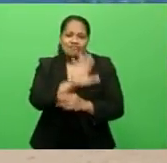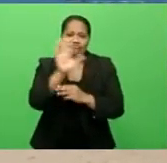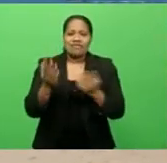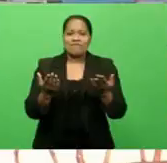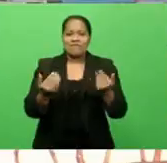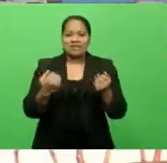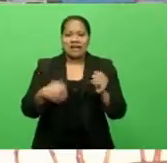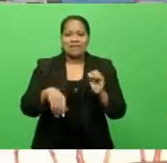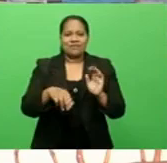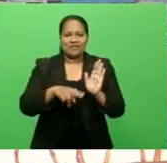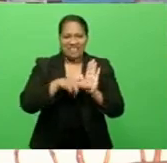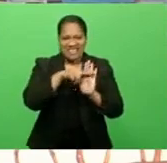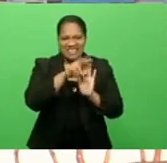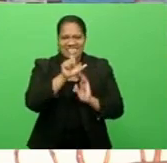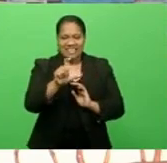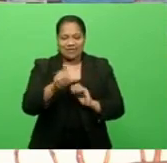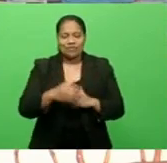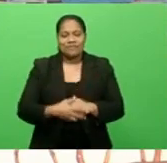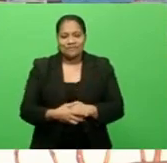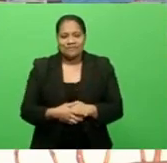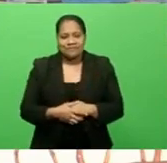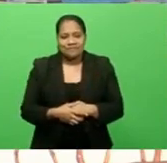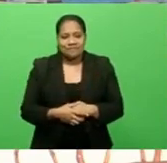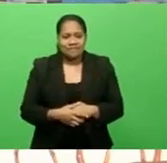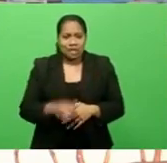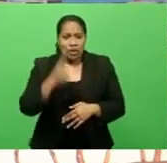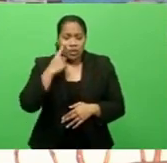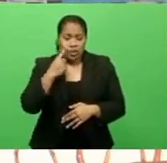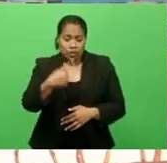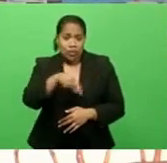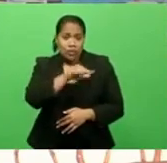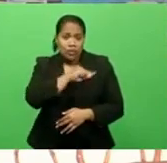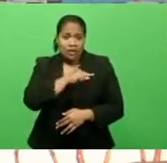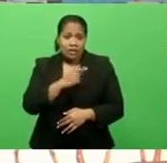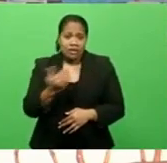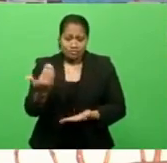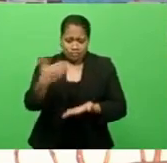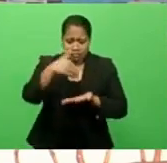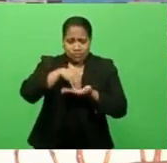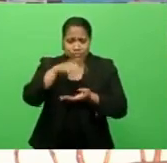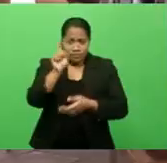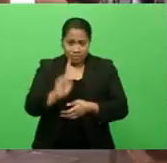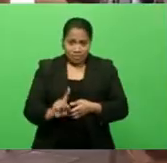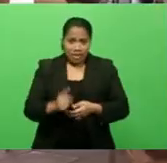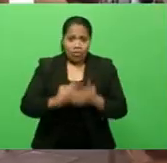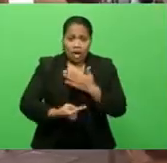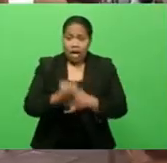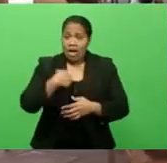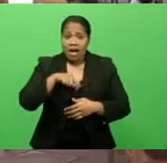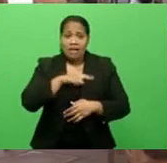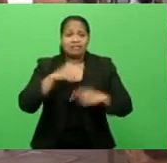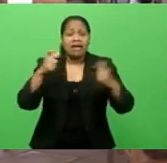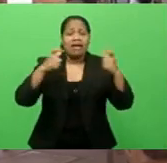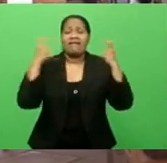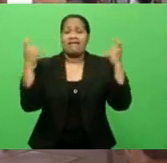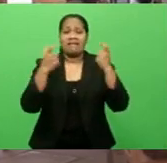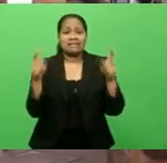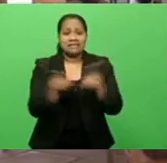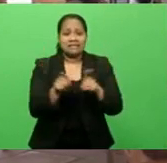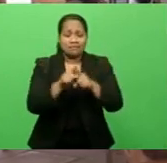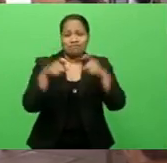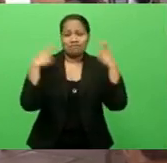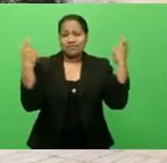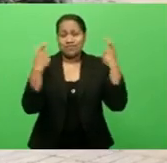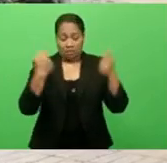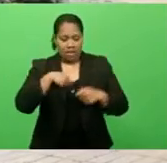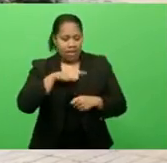Castaway! To see guests arriving today, it's like to us, it's a big celebration for us. We will be making sure that